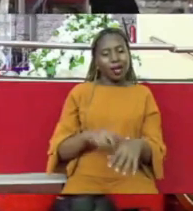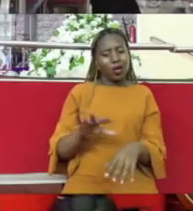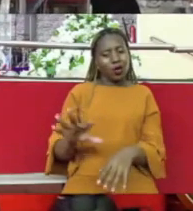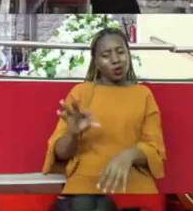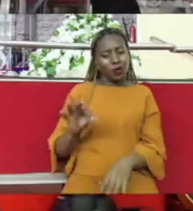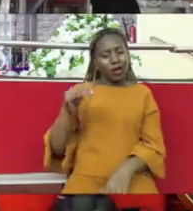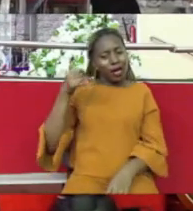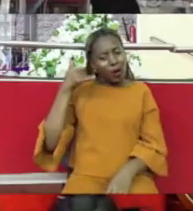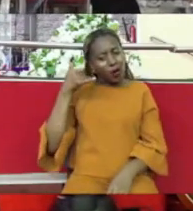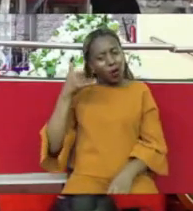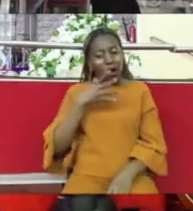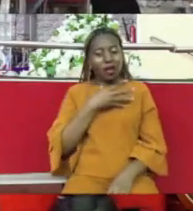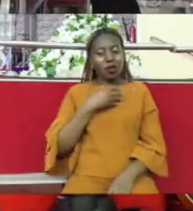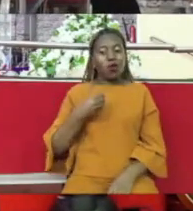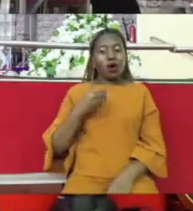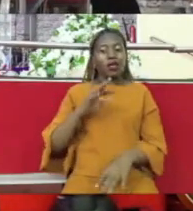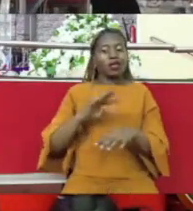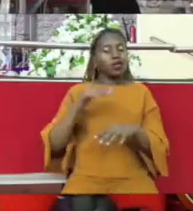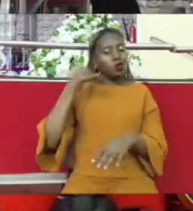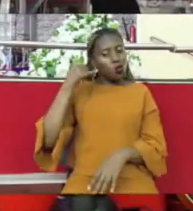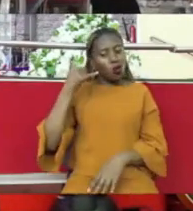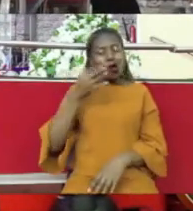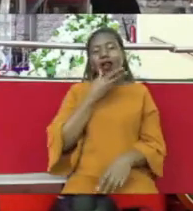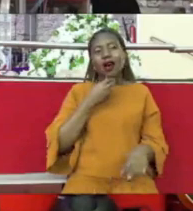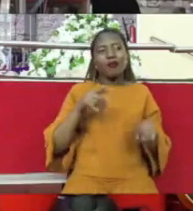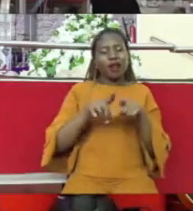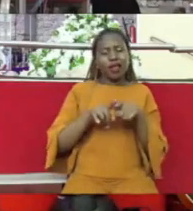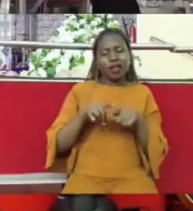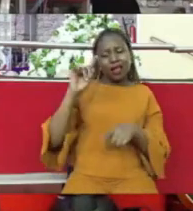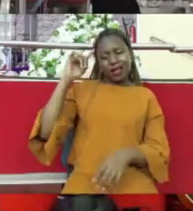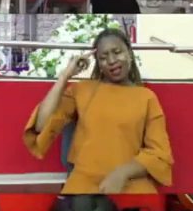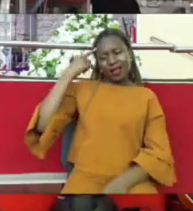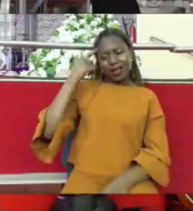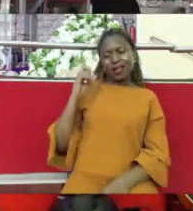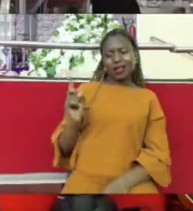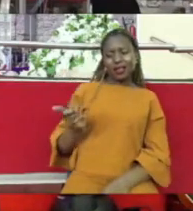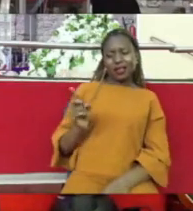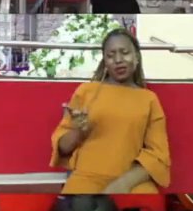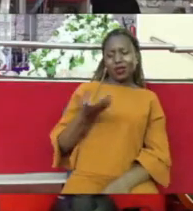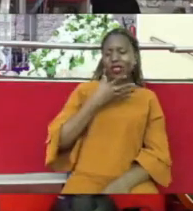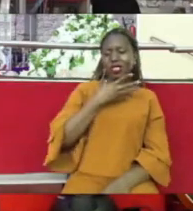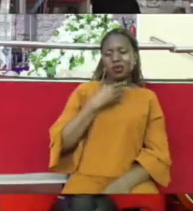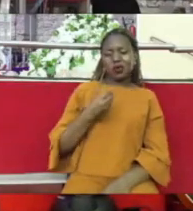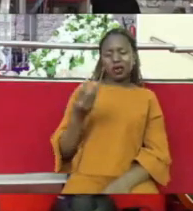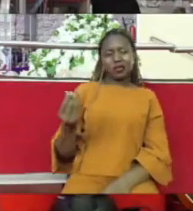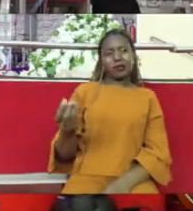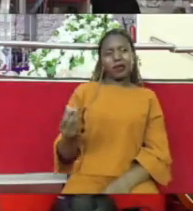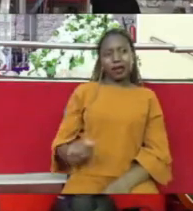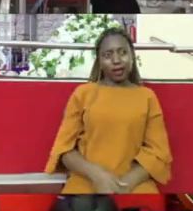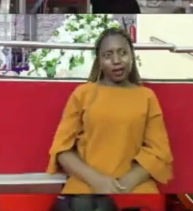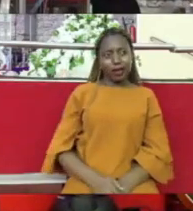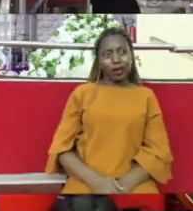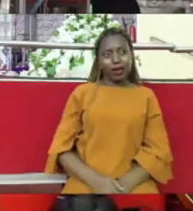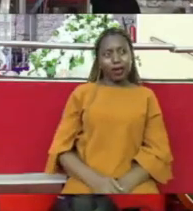a brother, they are imagining sasa leo anaitisha pesa ameiona wapi. Amen. Praise the name of the Lord. Amen. At times